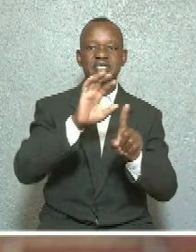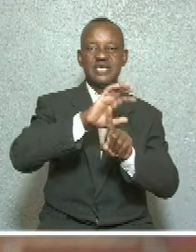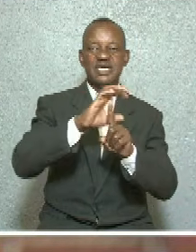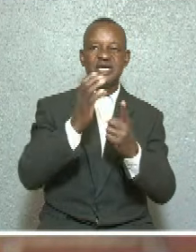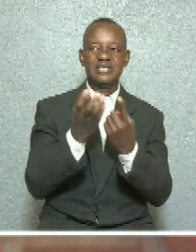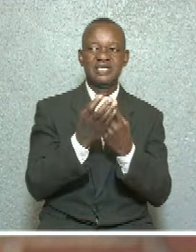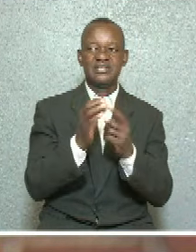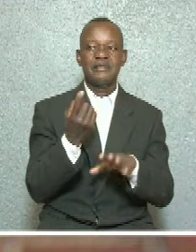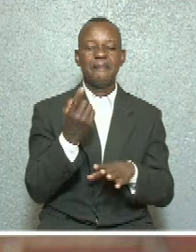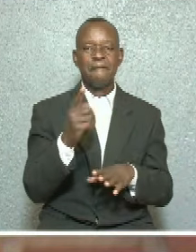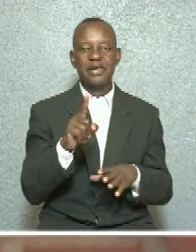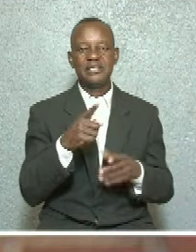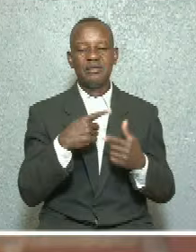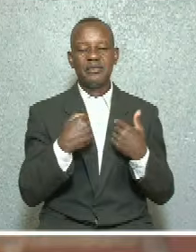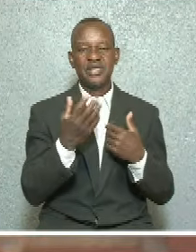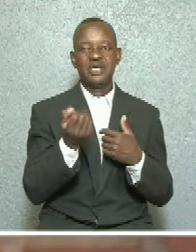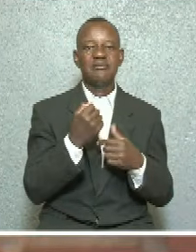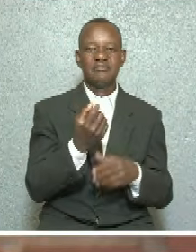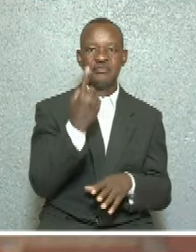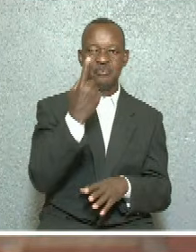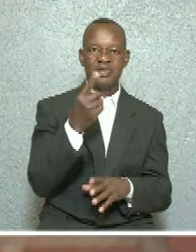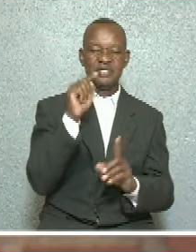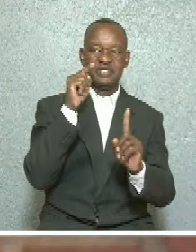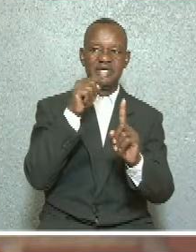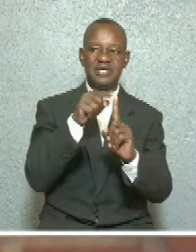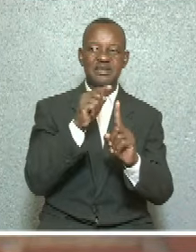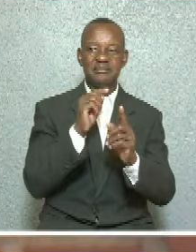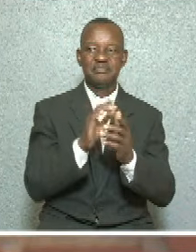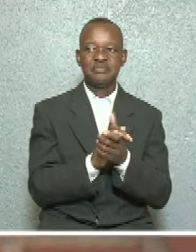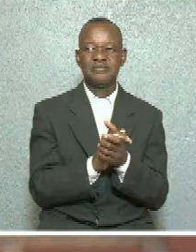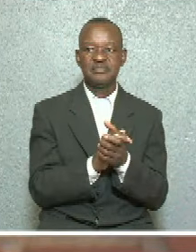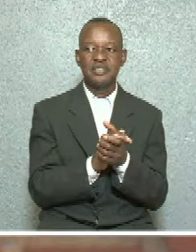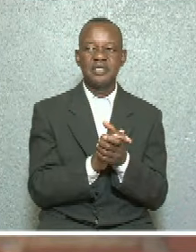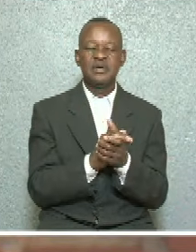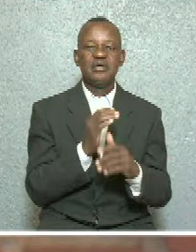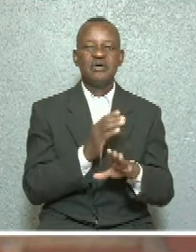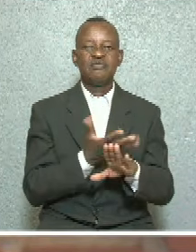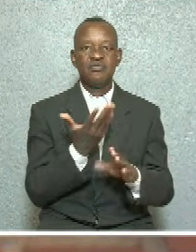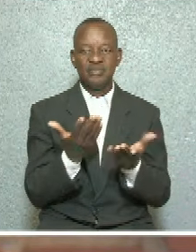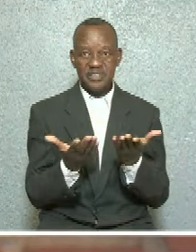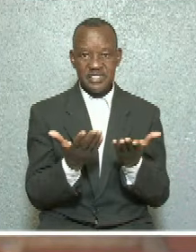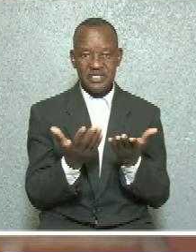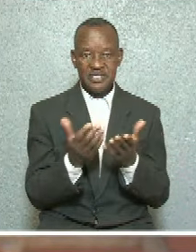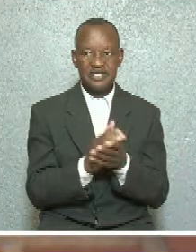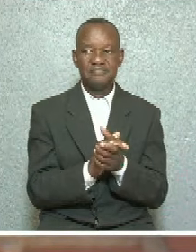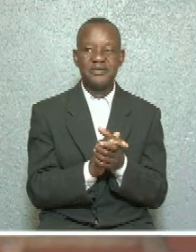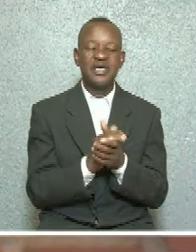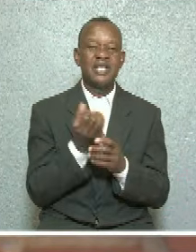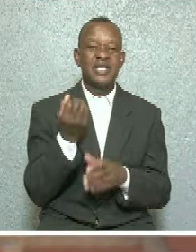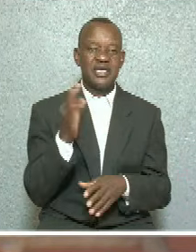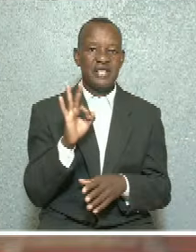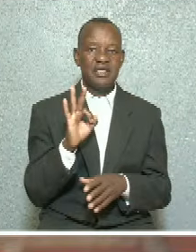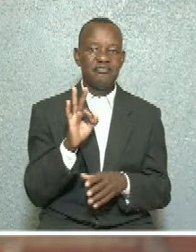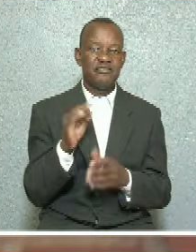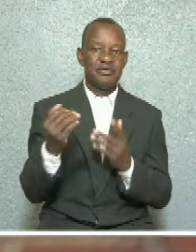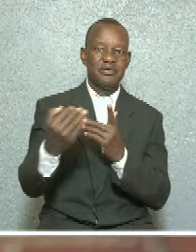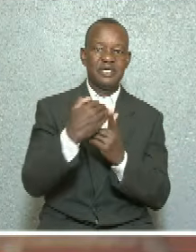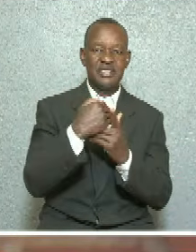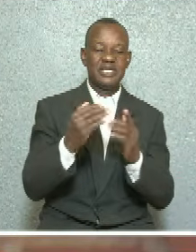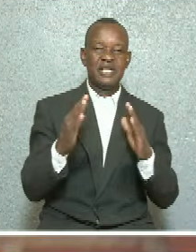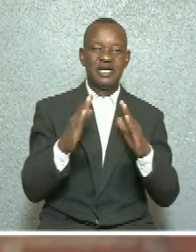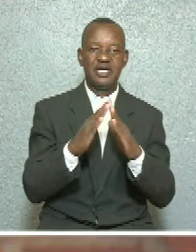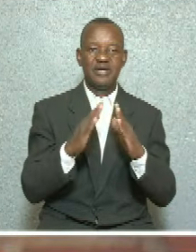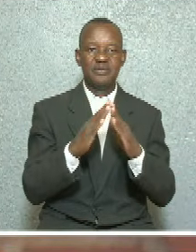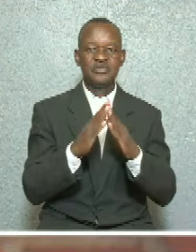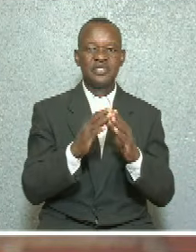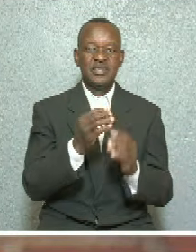get into a household, there's a responsibility for the girl child to do. In almost every